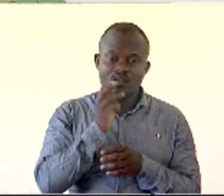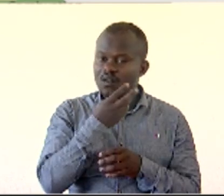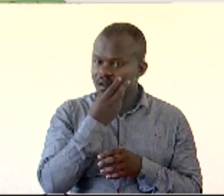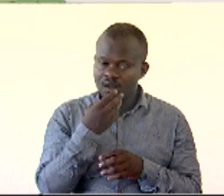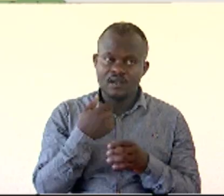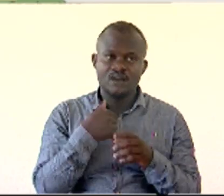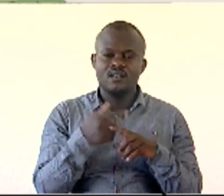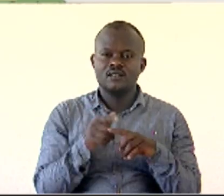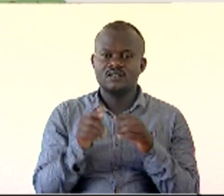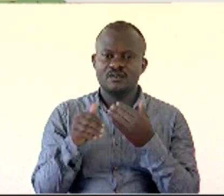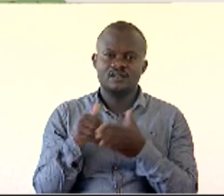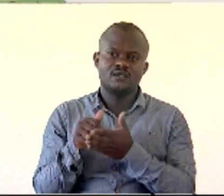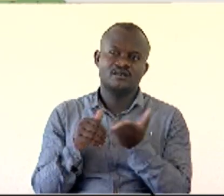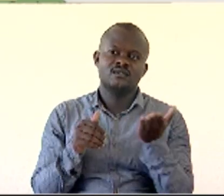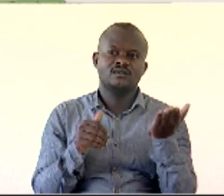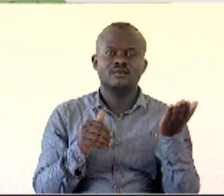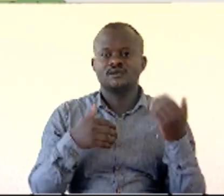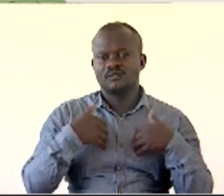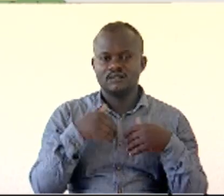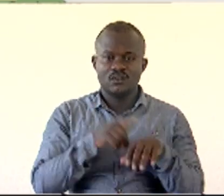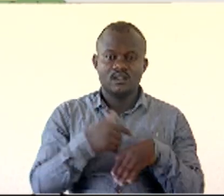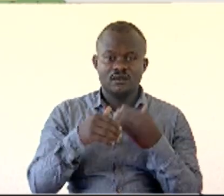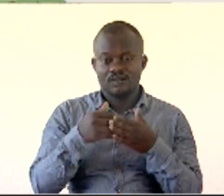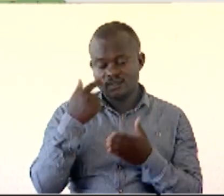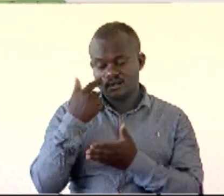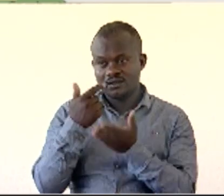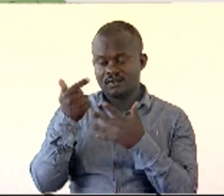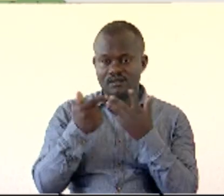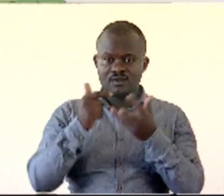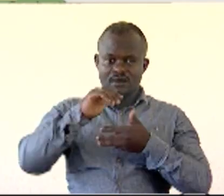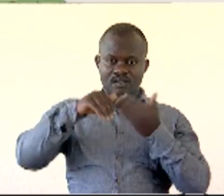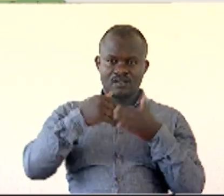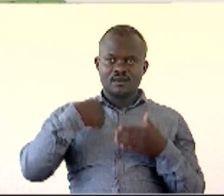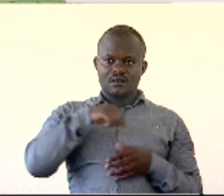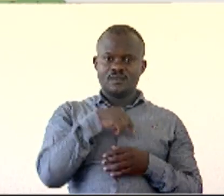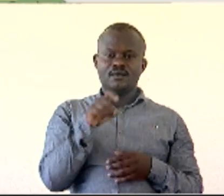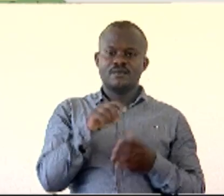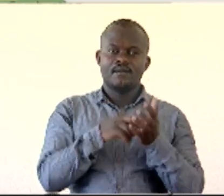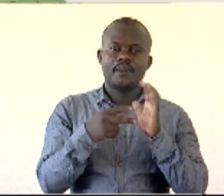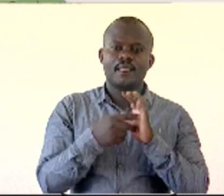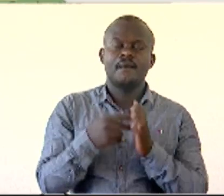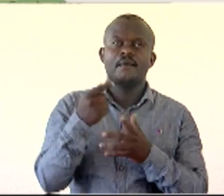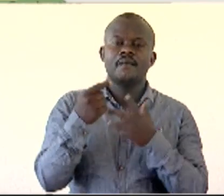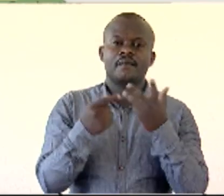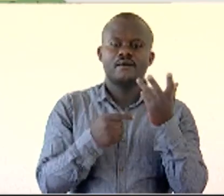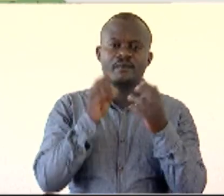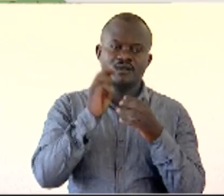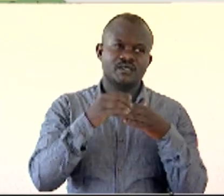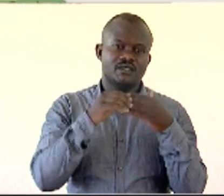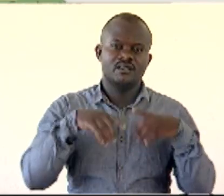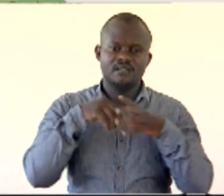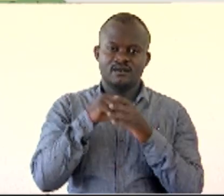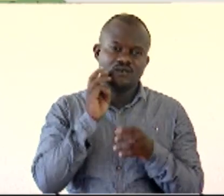different aquatic organisms. When we say aquatic organisms, we mean plants and animals which live in